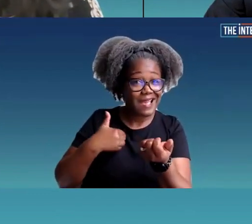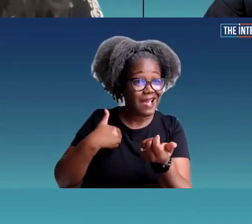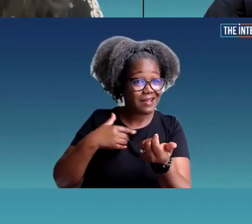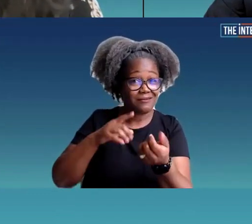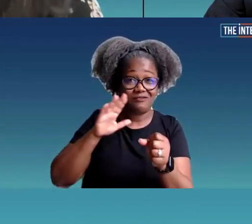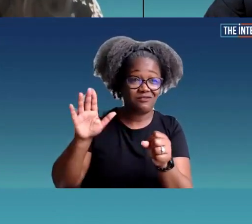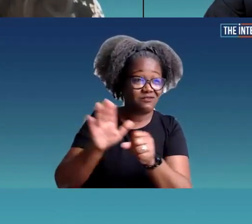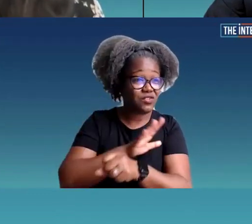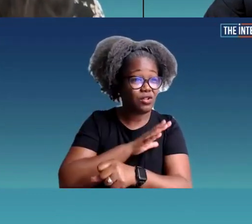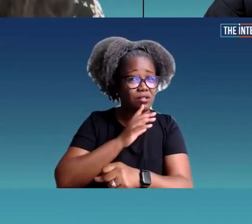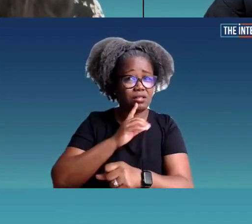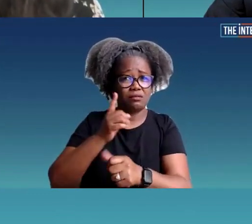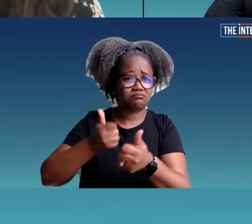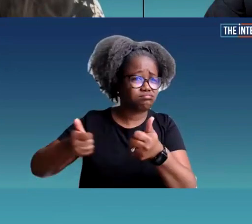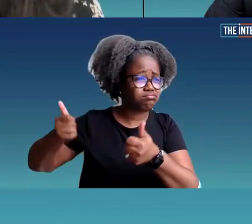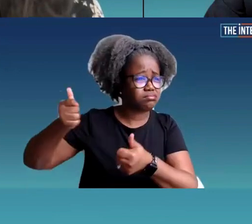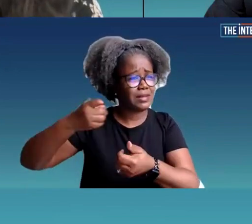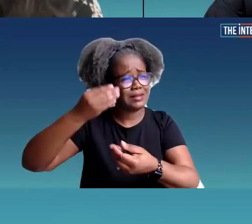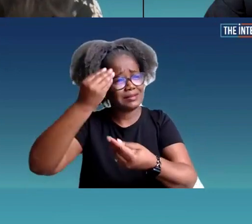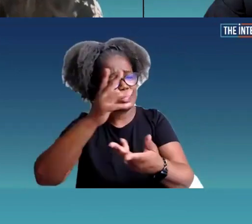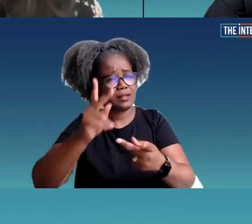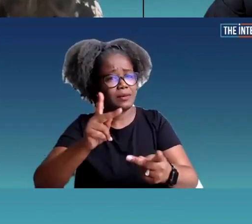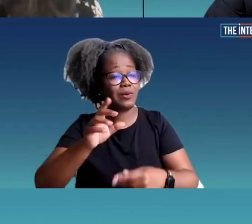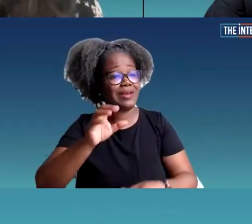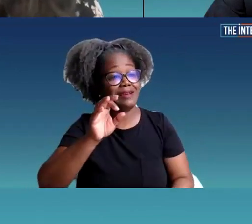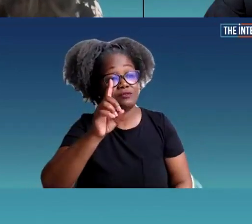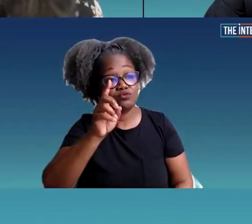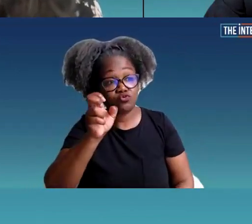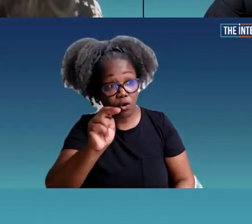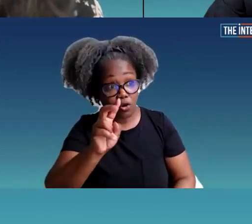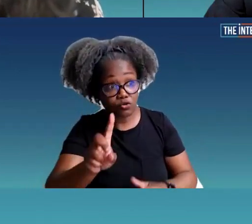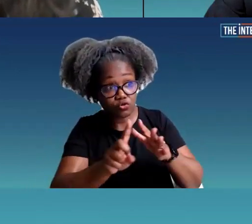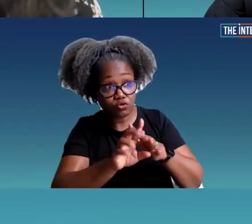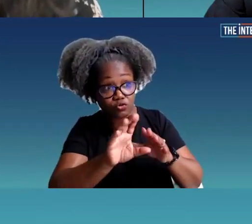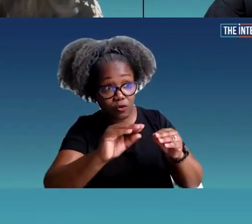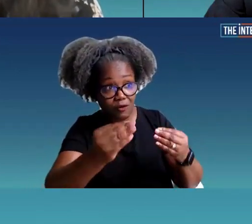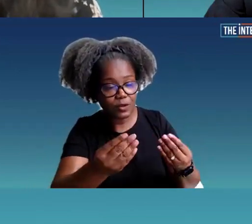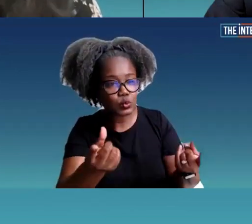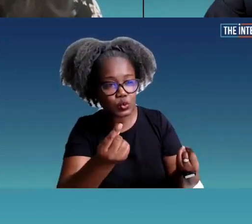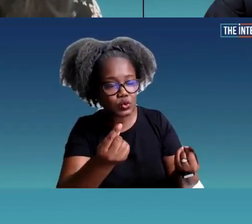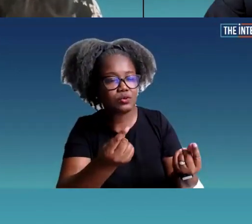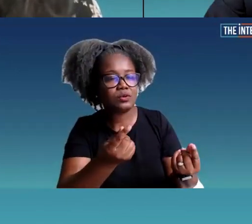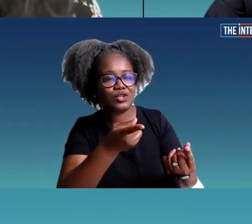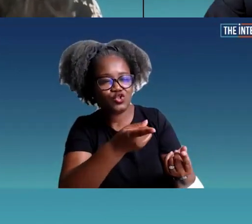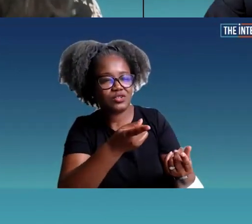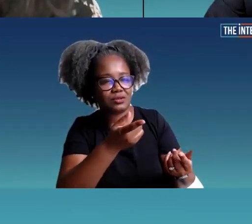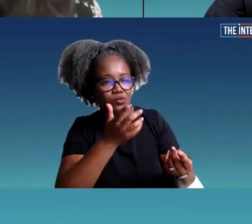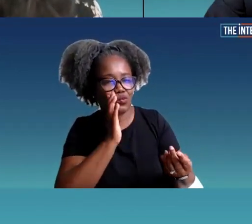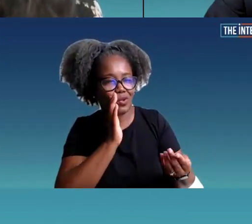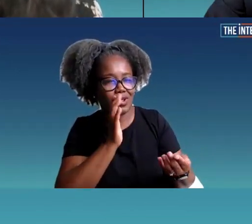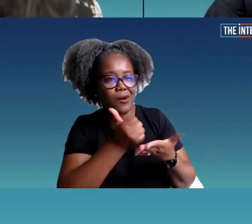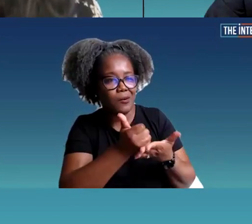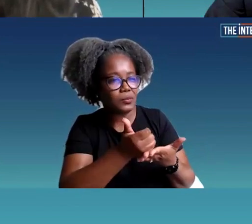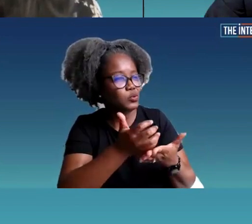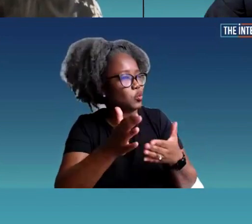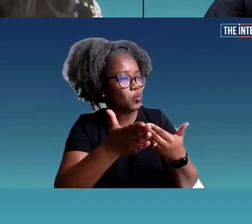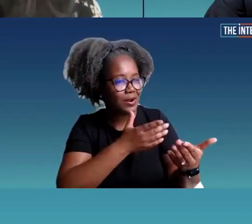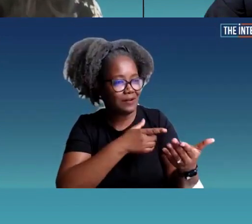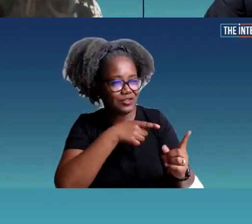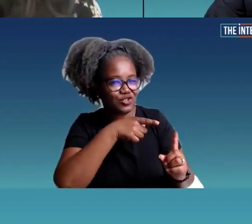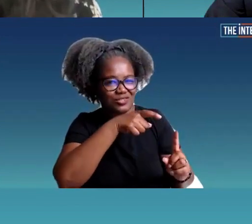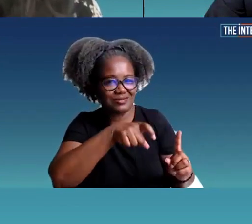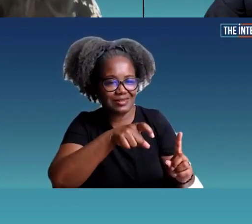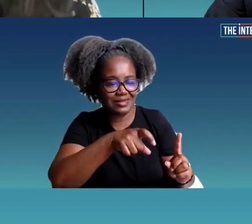questions, she's here to help you. And so really setting me up as a problem solver, a fixer, someone